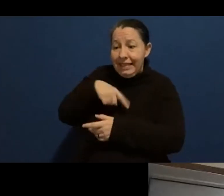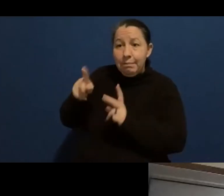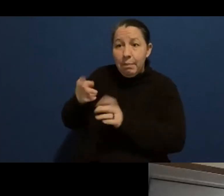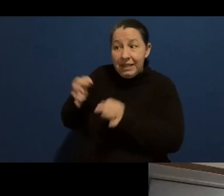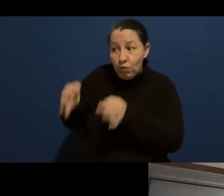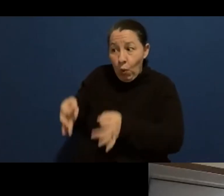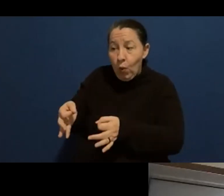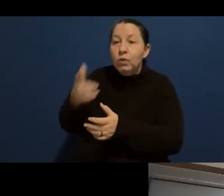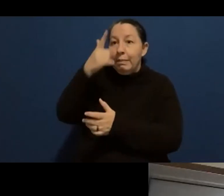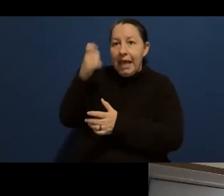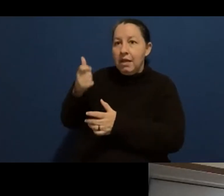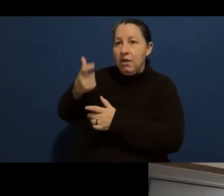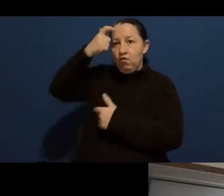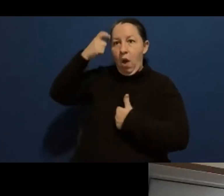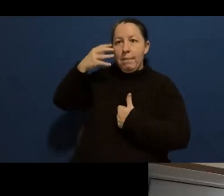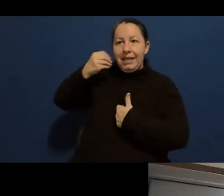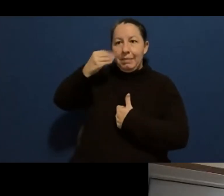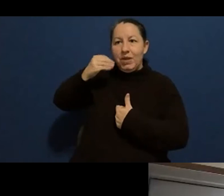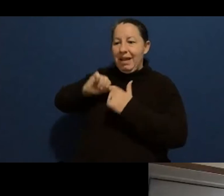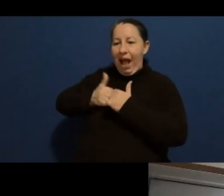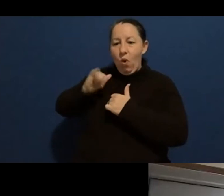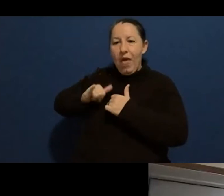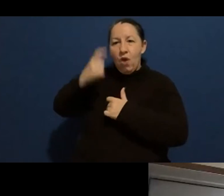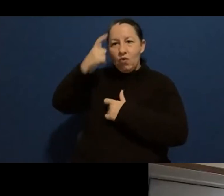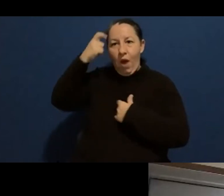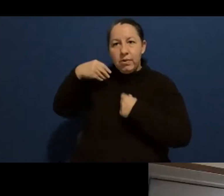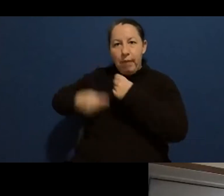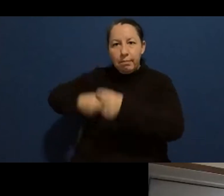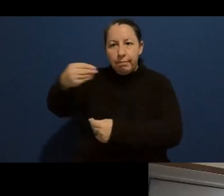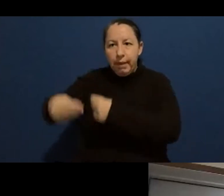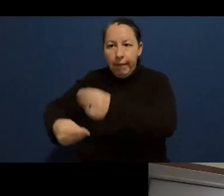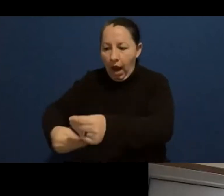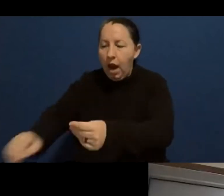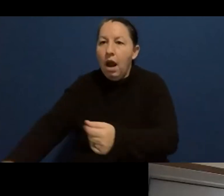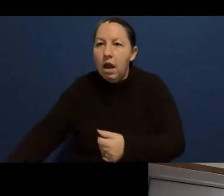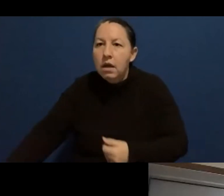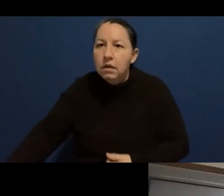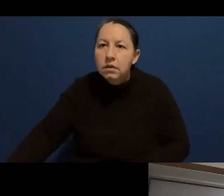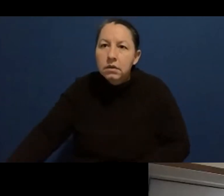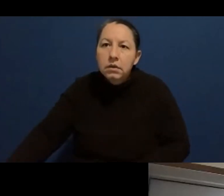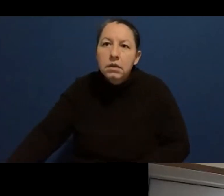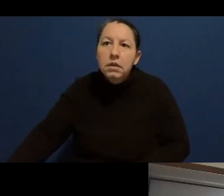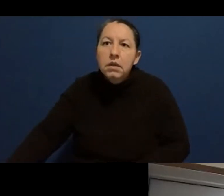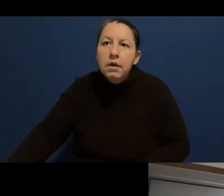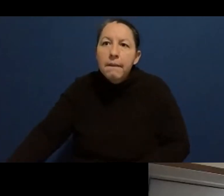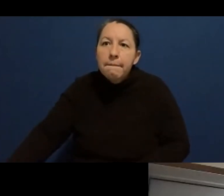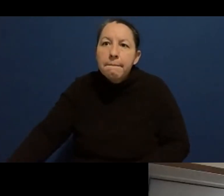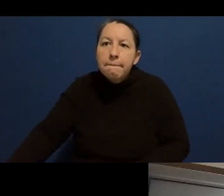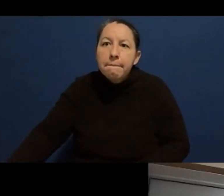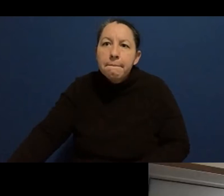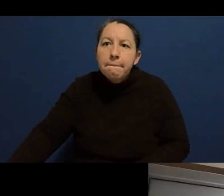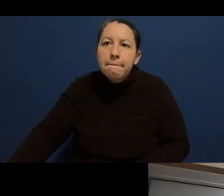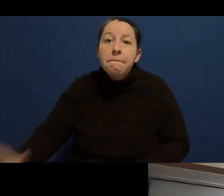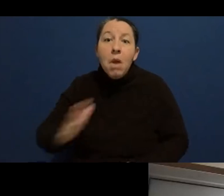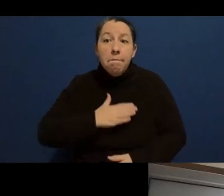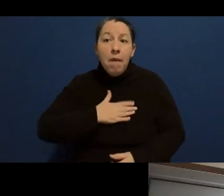down onto their own kids and grandkids. And my father was, he went to boarding